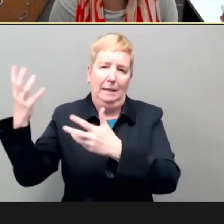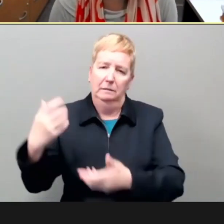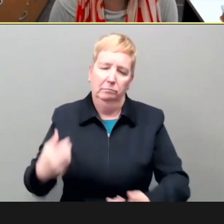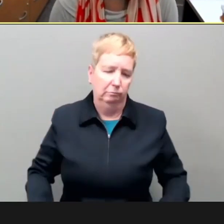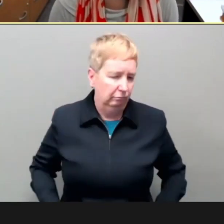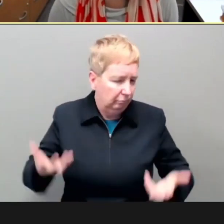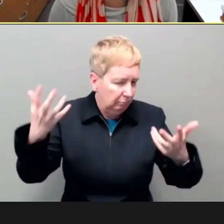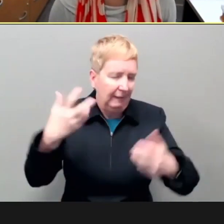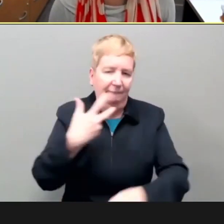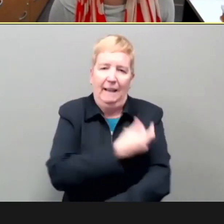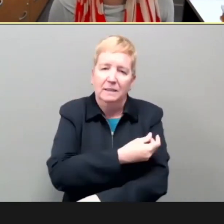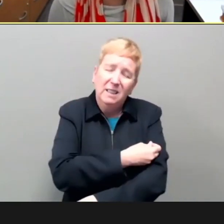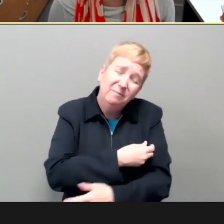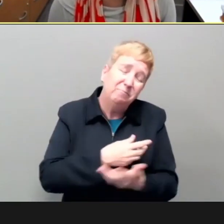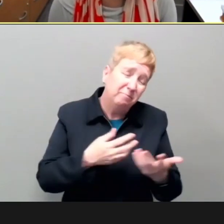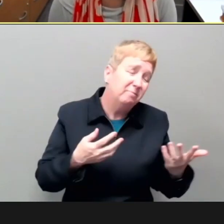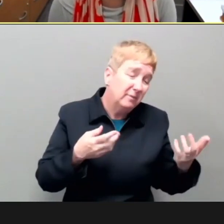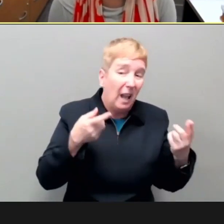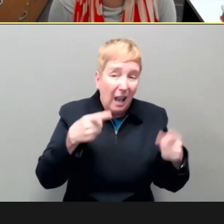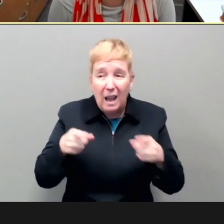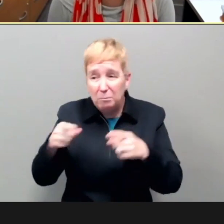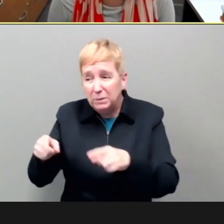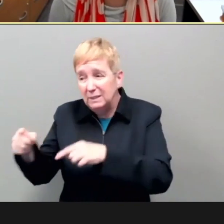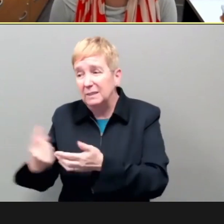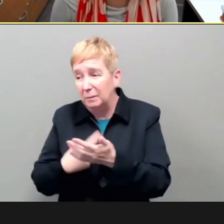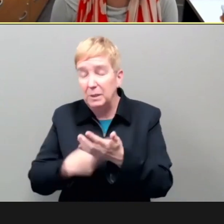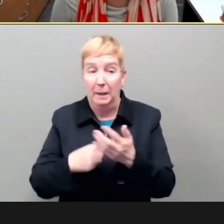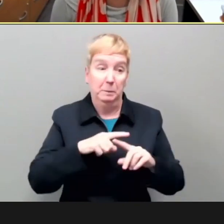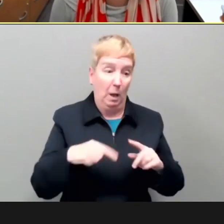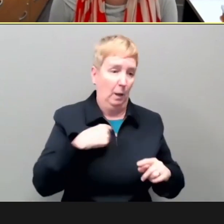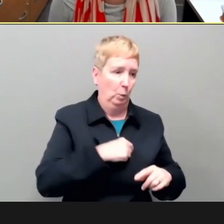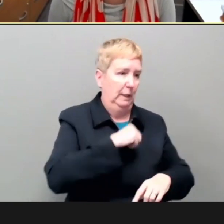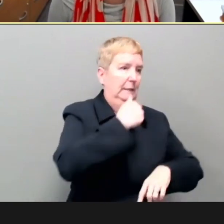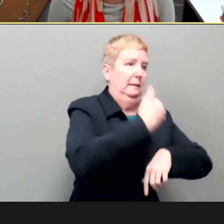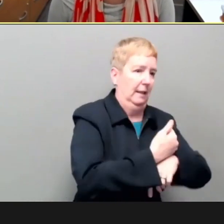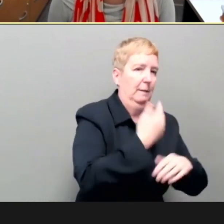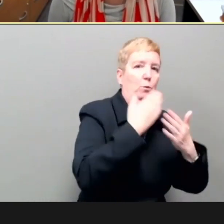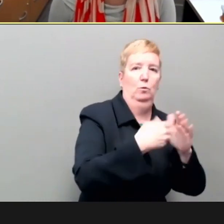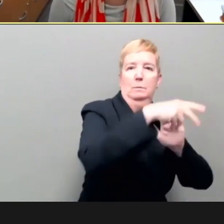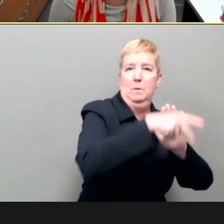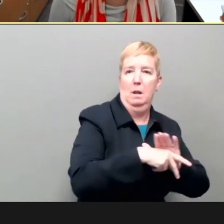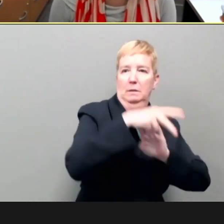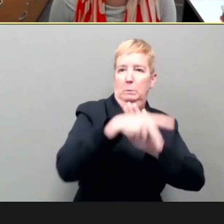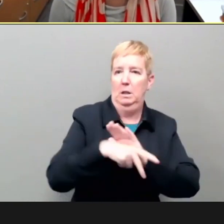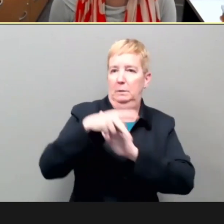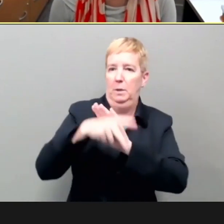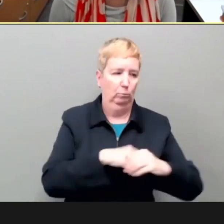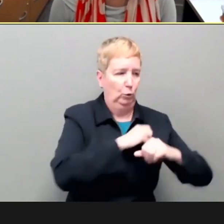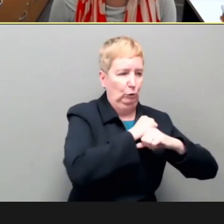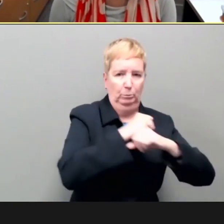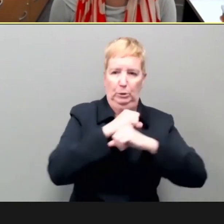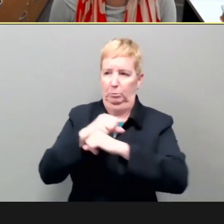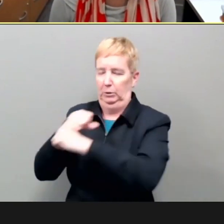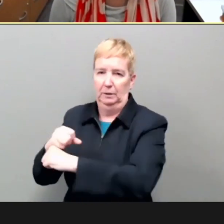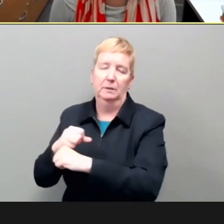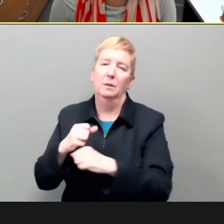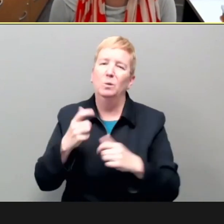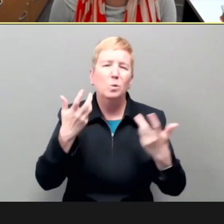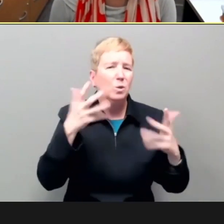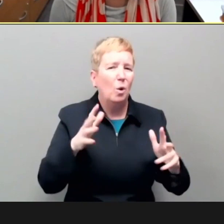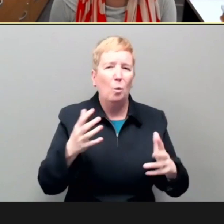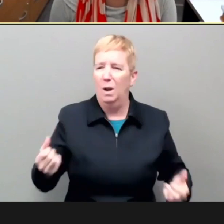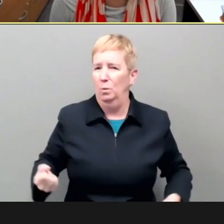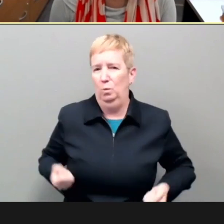will happen, but we put in a lot of measures to prevent that from happening. And one thing that's happening now are the manufacturers are